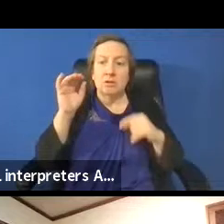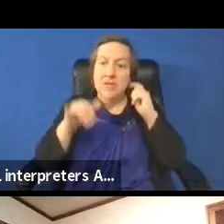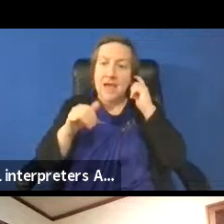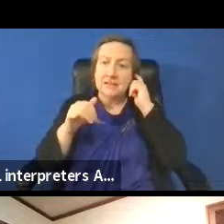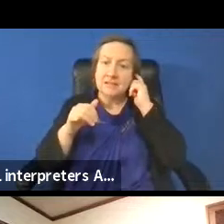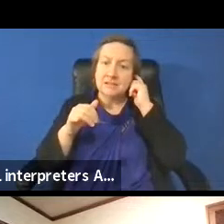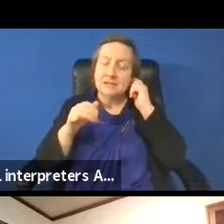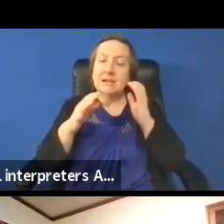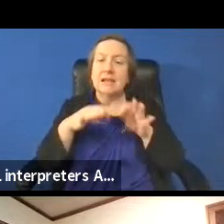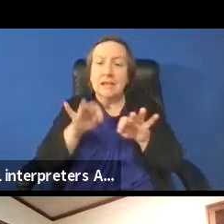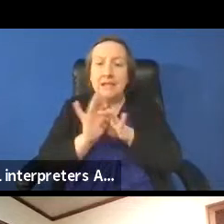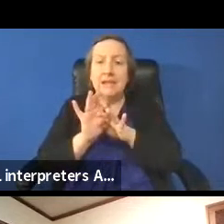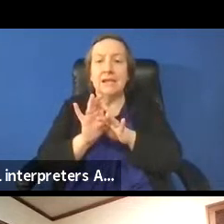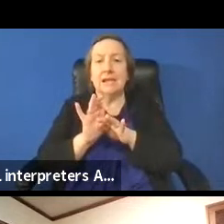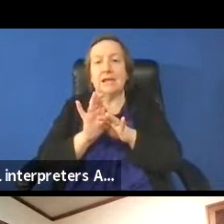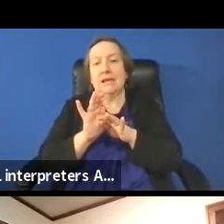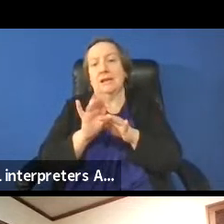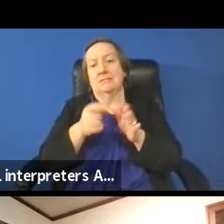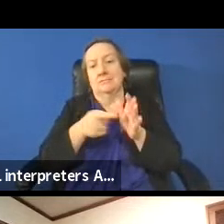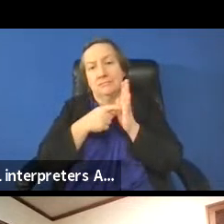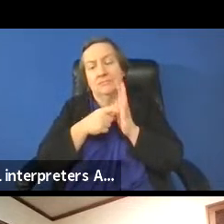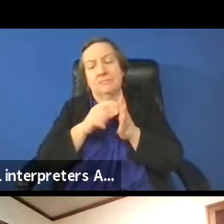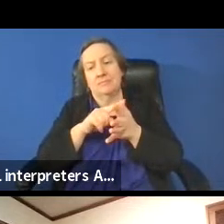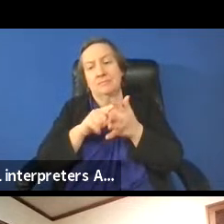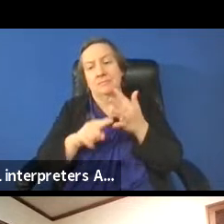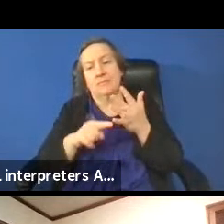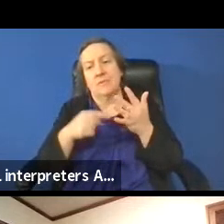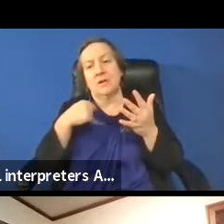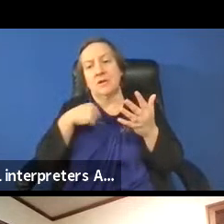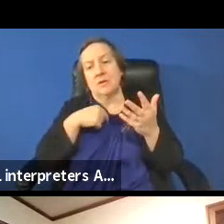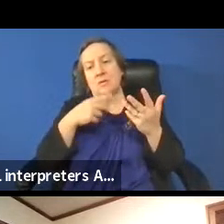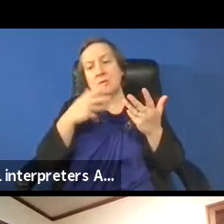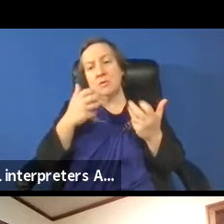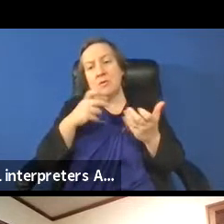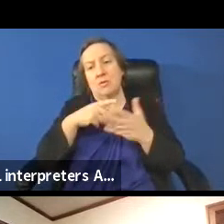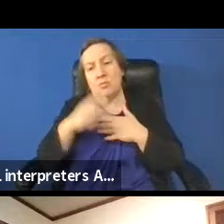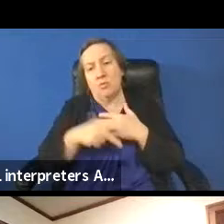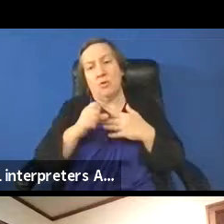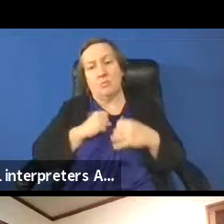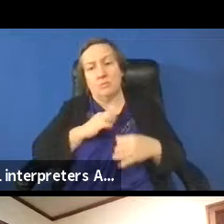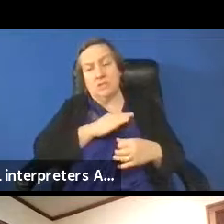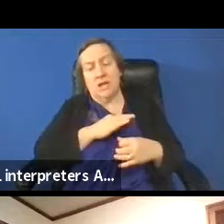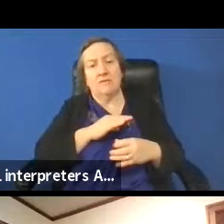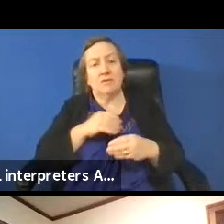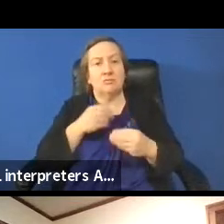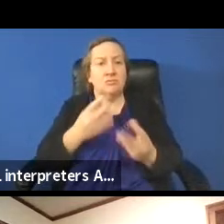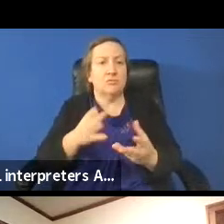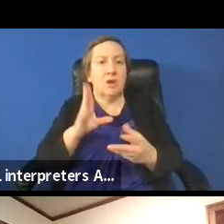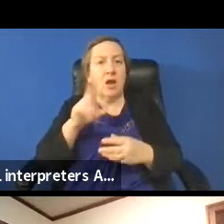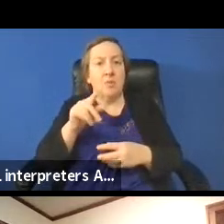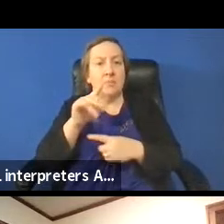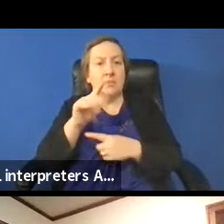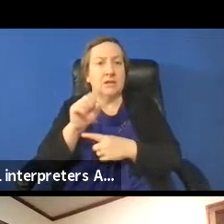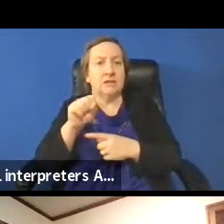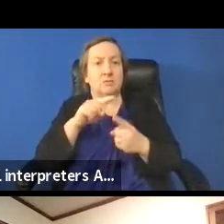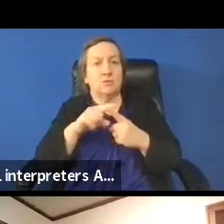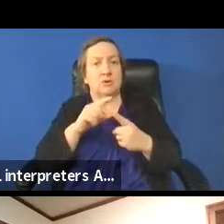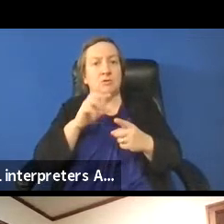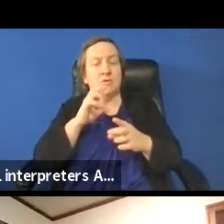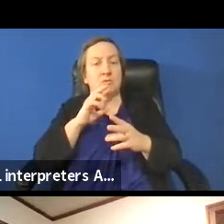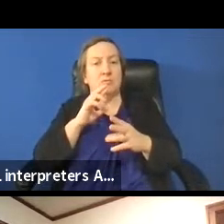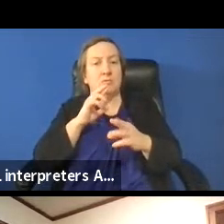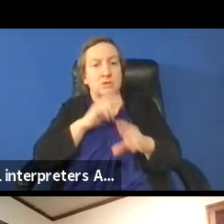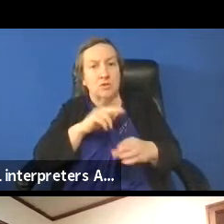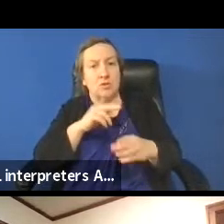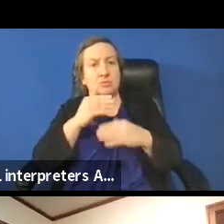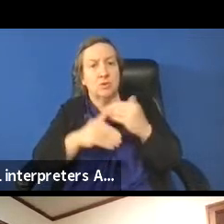key accountability piece that the program staff will provide updates as those results and process goes